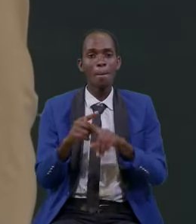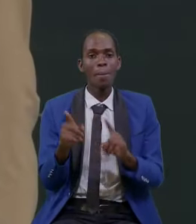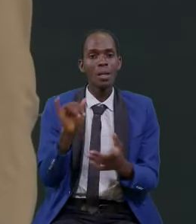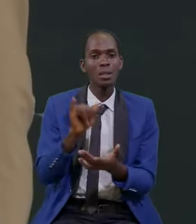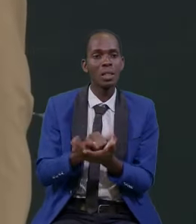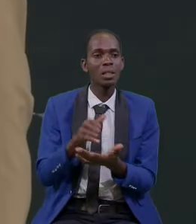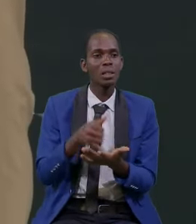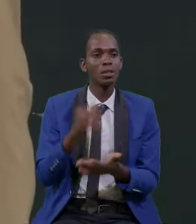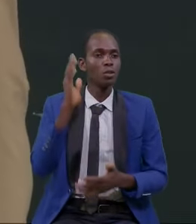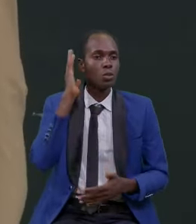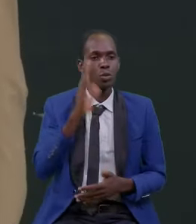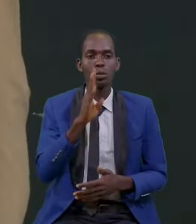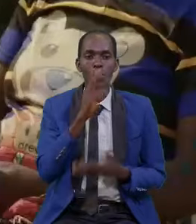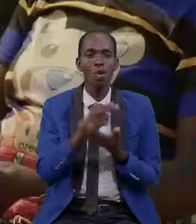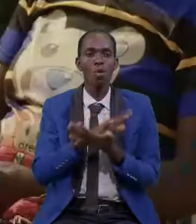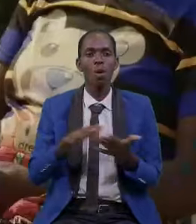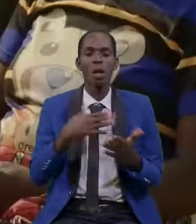and without blemish.